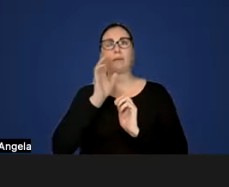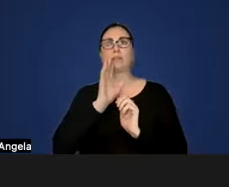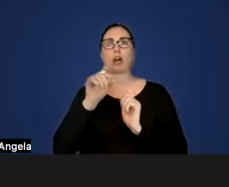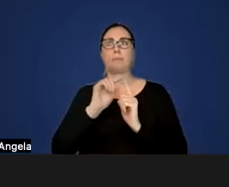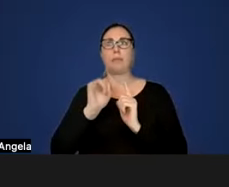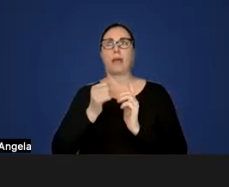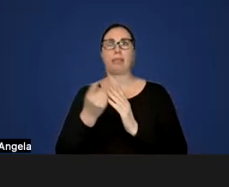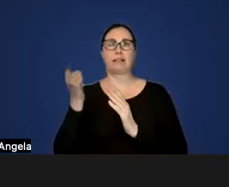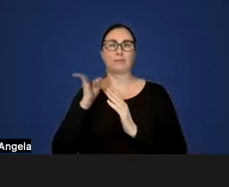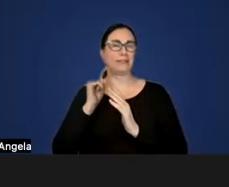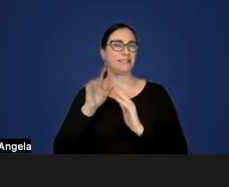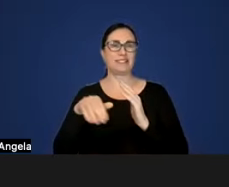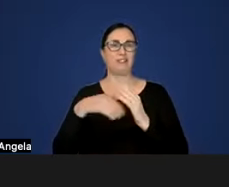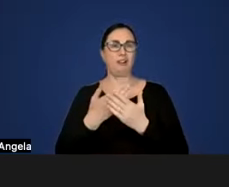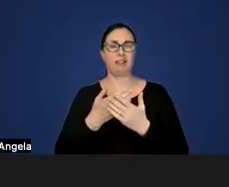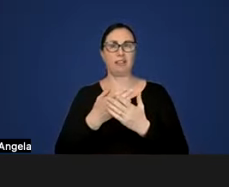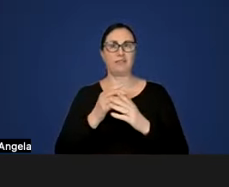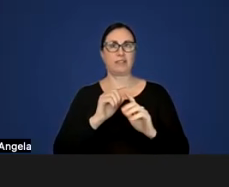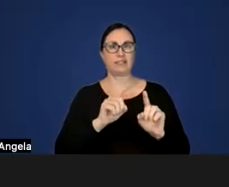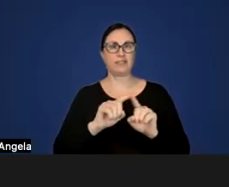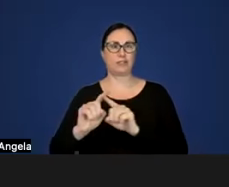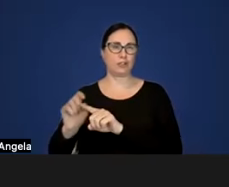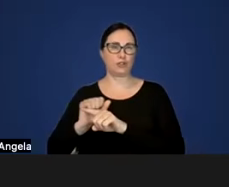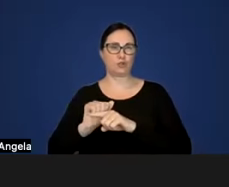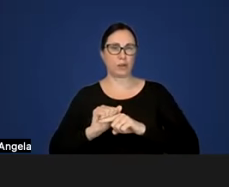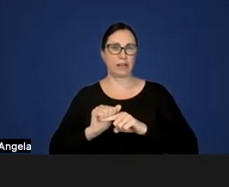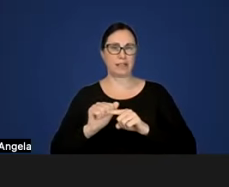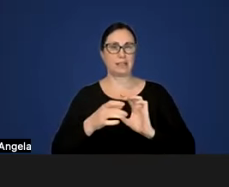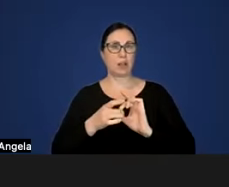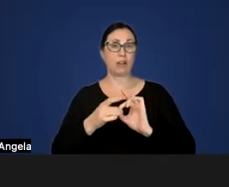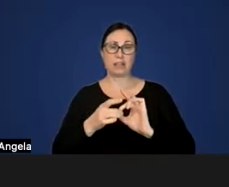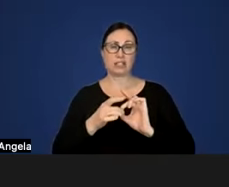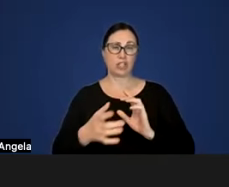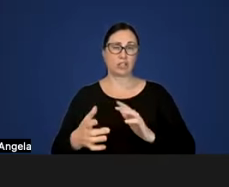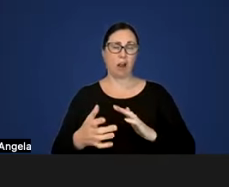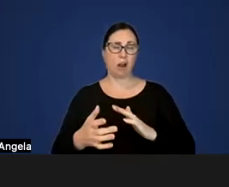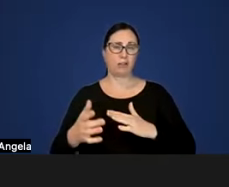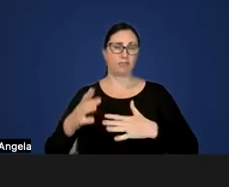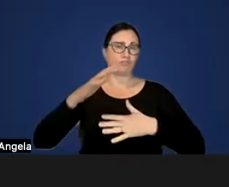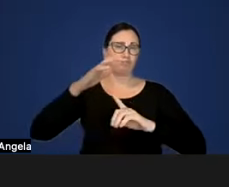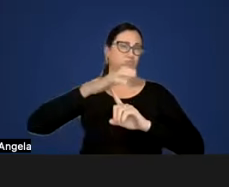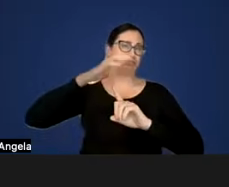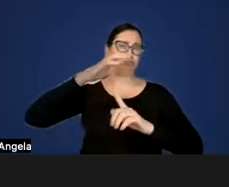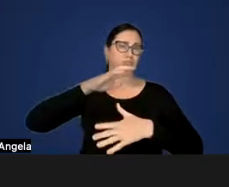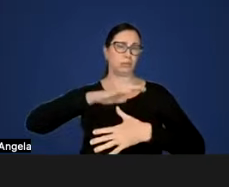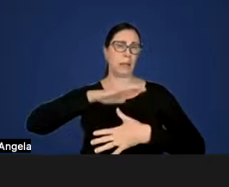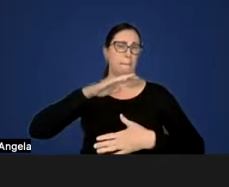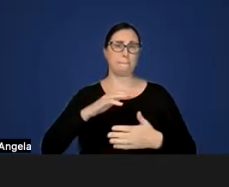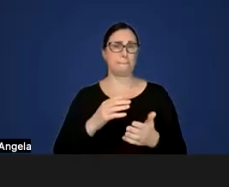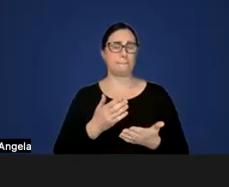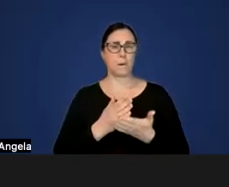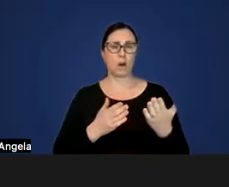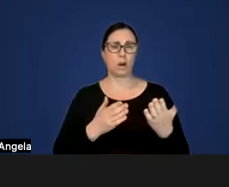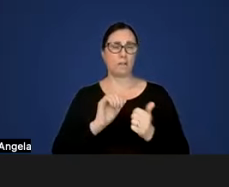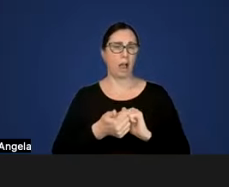this in all of your sessions in this training so far, is that relationships are paramount. That's the core of what we do. It's the core of how we